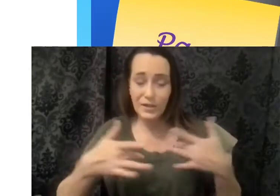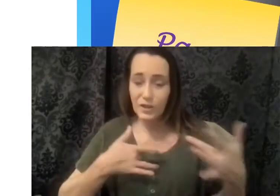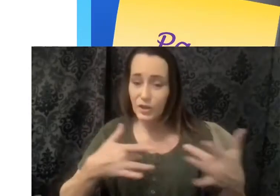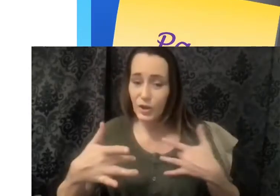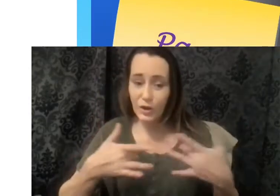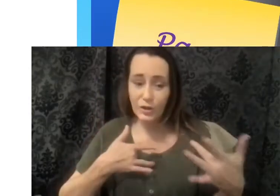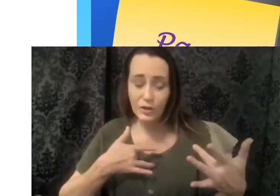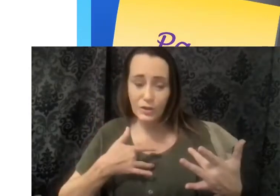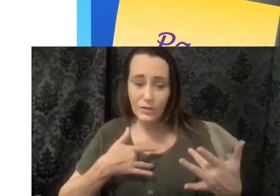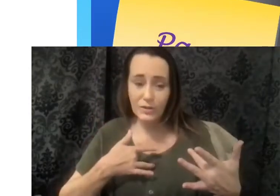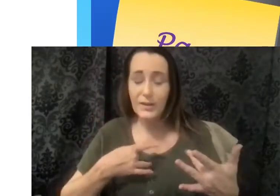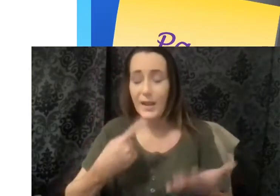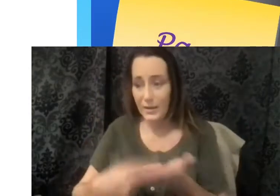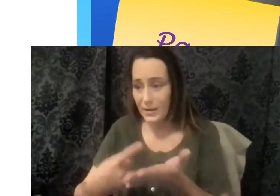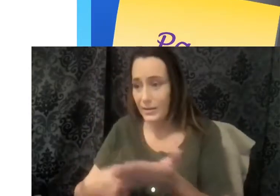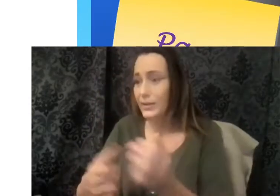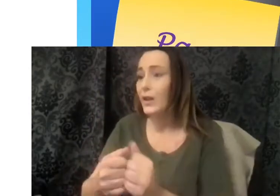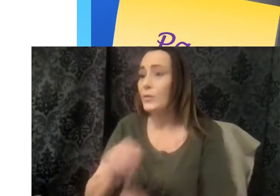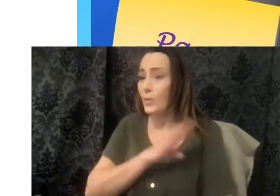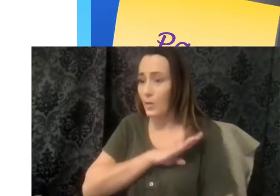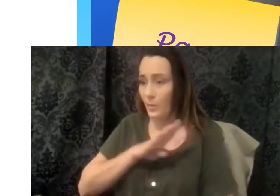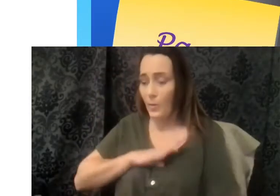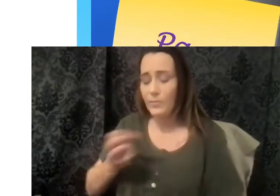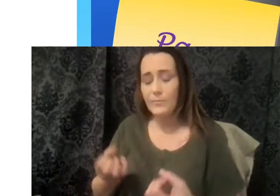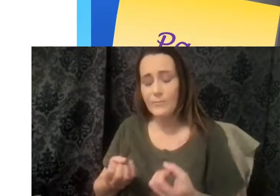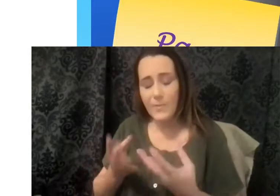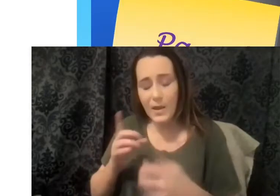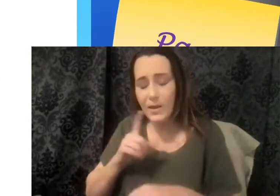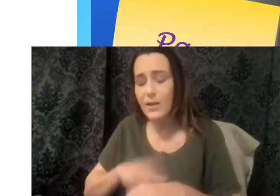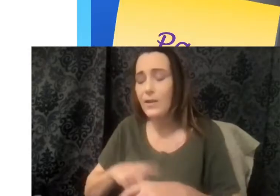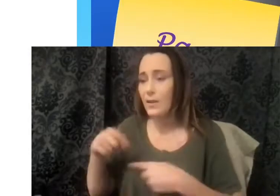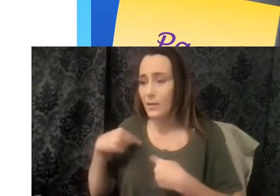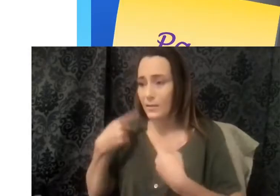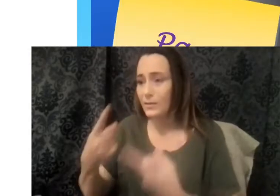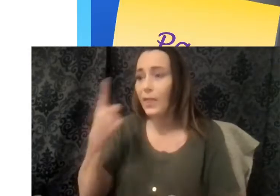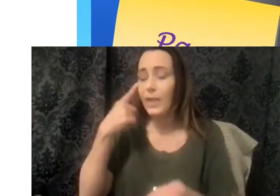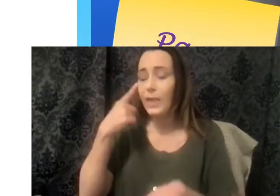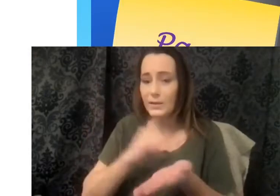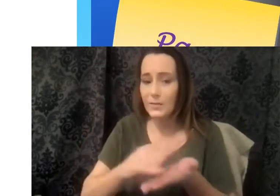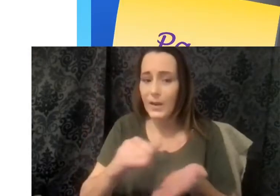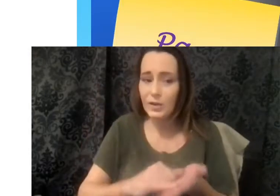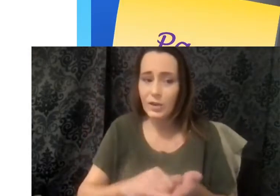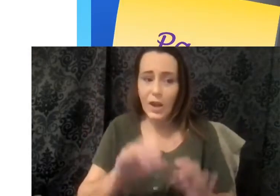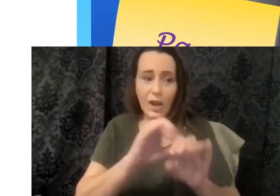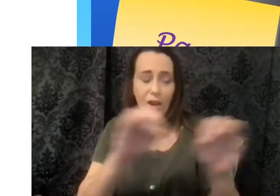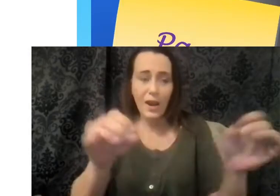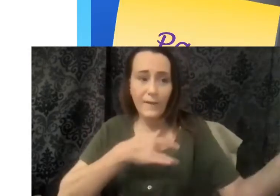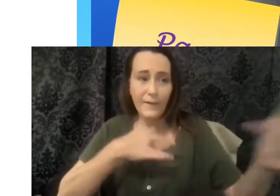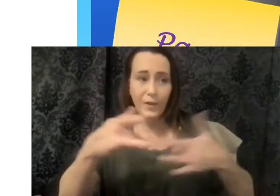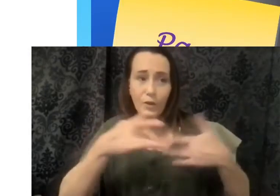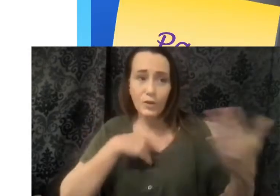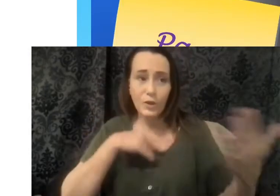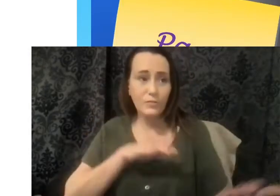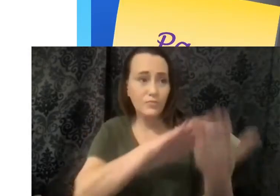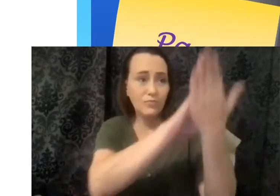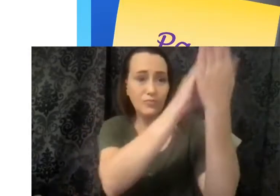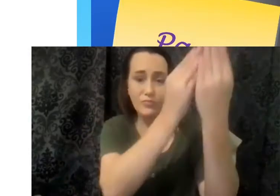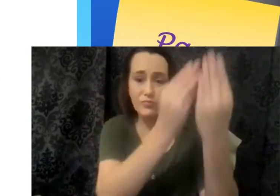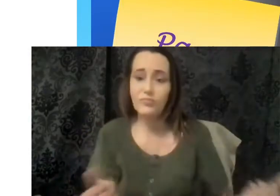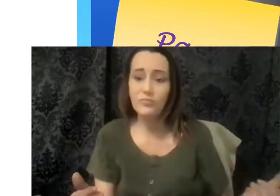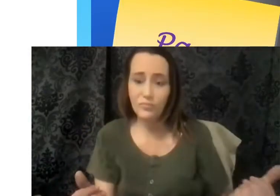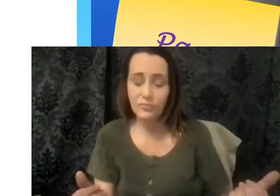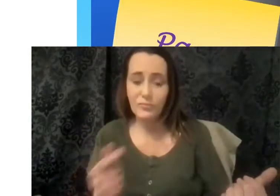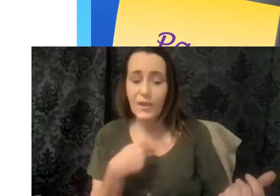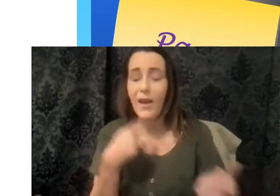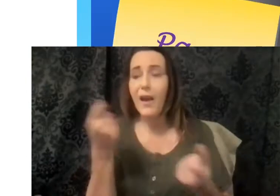brought this up to the board a number of times since the inspection, is that none of those concerns has been addressed. I understand about